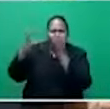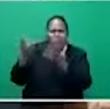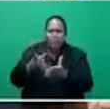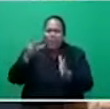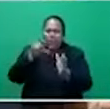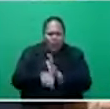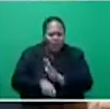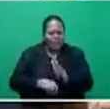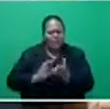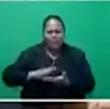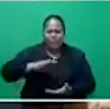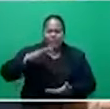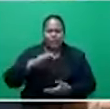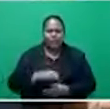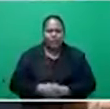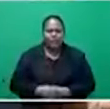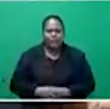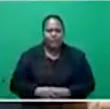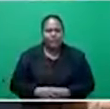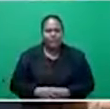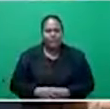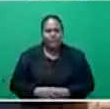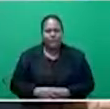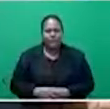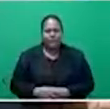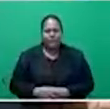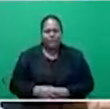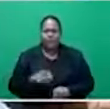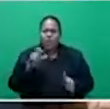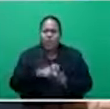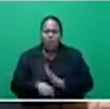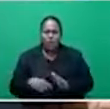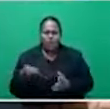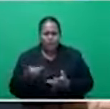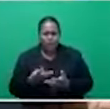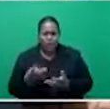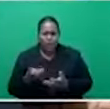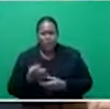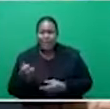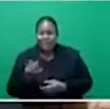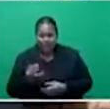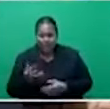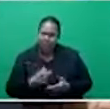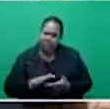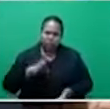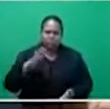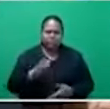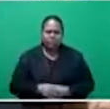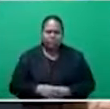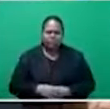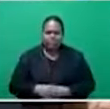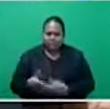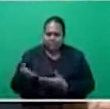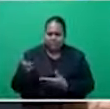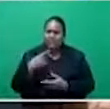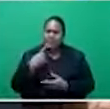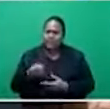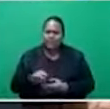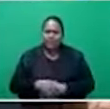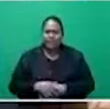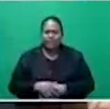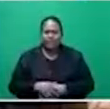up. Price of wheat went up. Honourable Prime Minister highlighted the other day, how about on the weekend, Turkey struck a deal